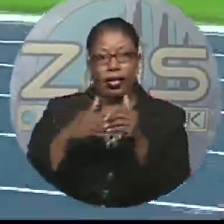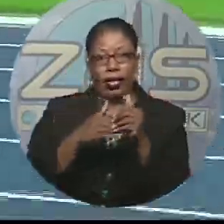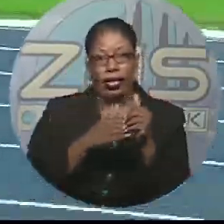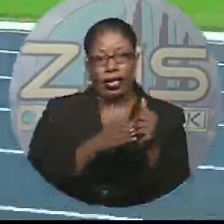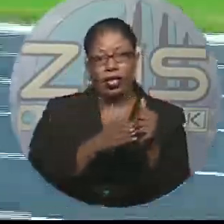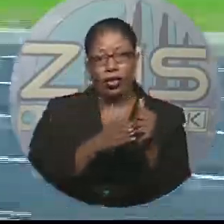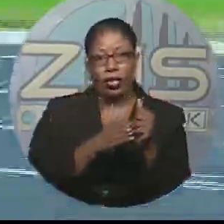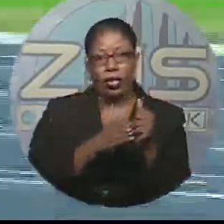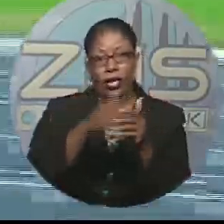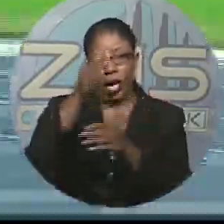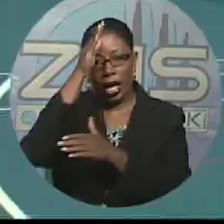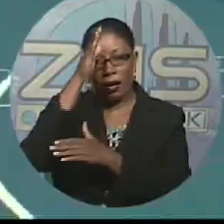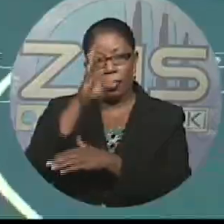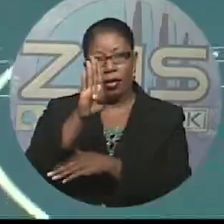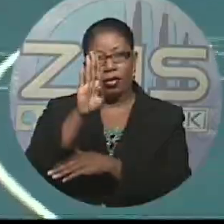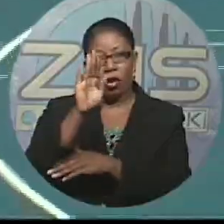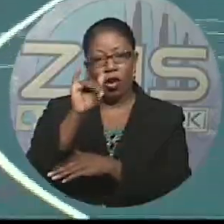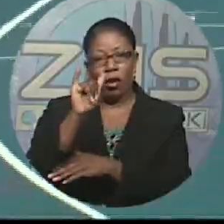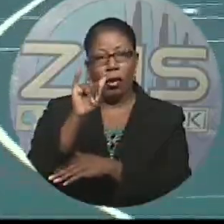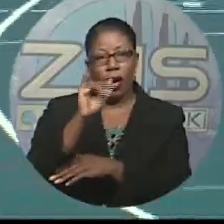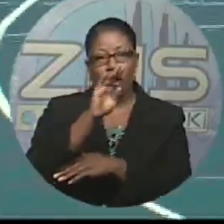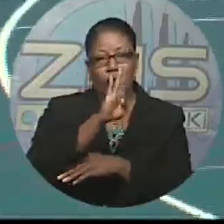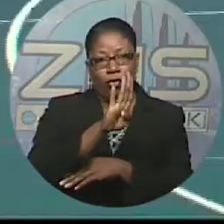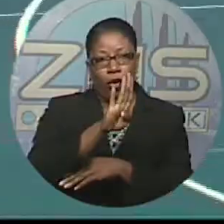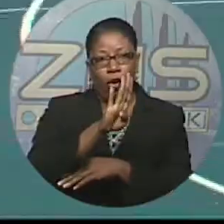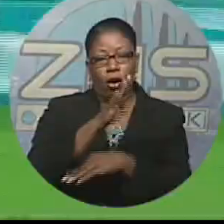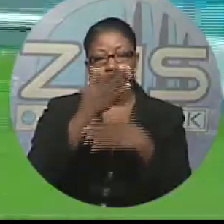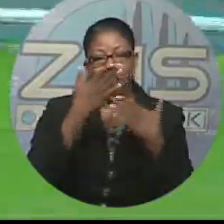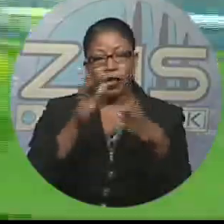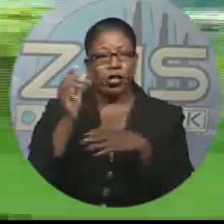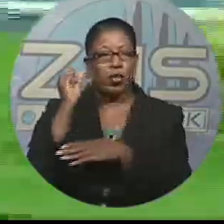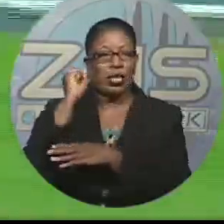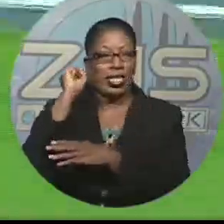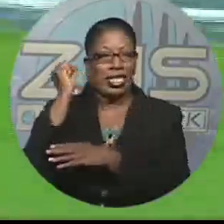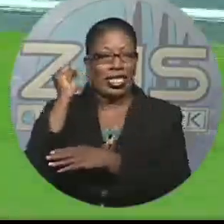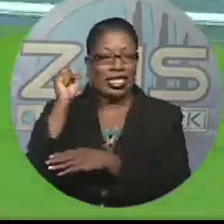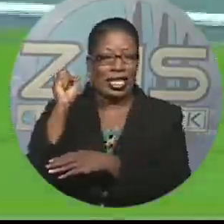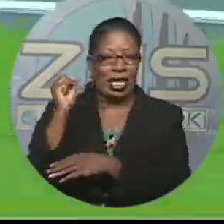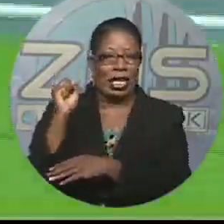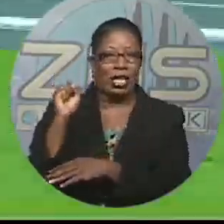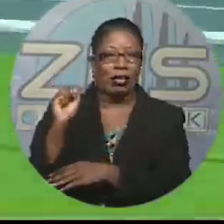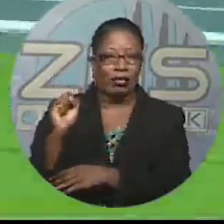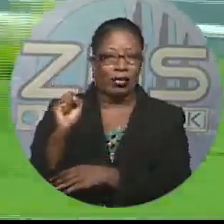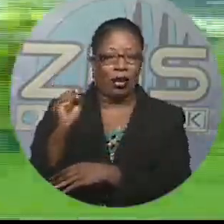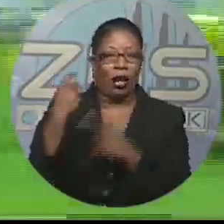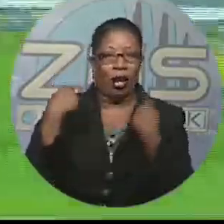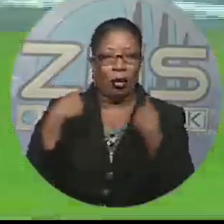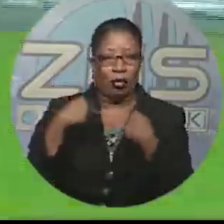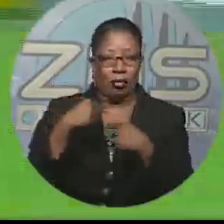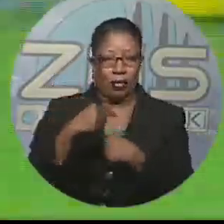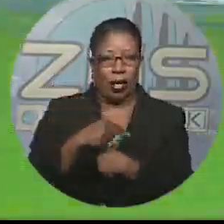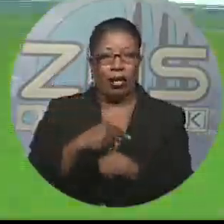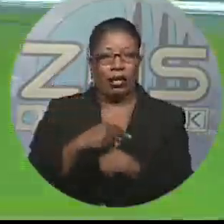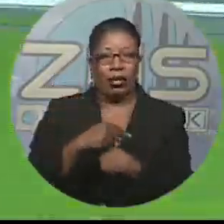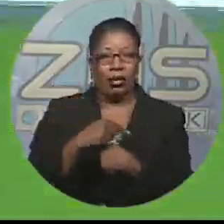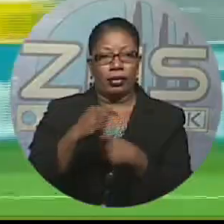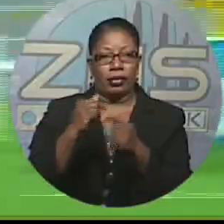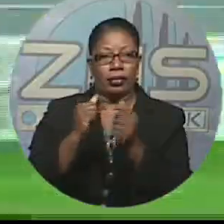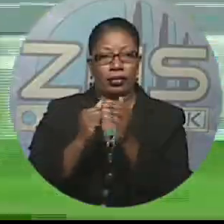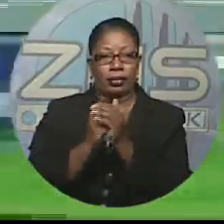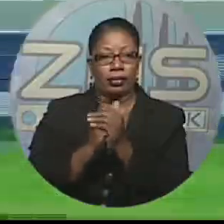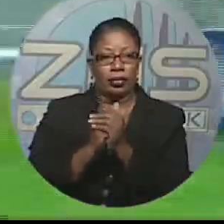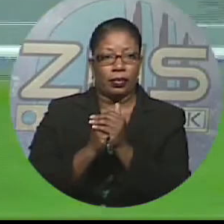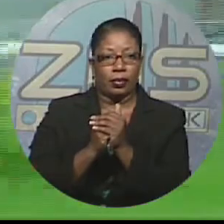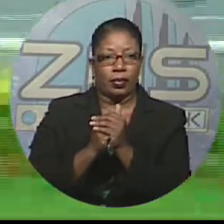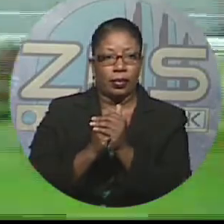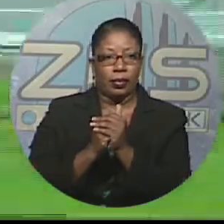race, our men's 4x4 team finishing with the silver medal at the World Relays, crossing the line in 257.59, just over 0.3